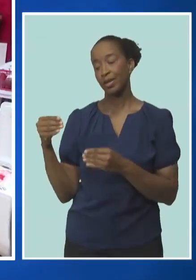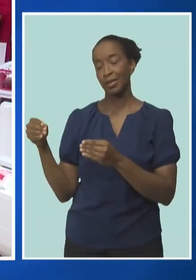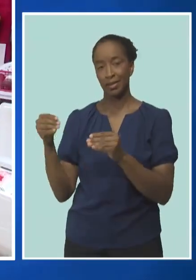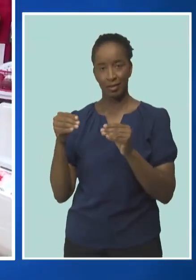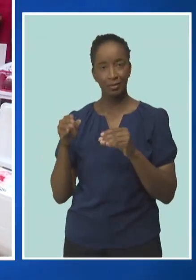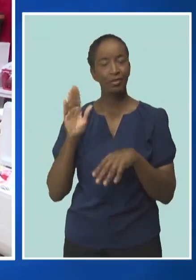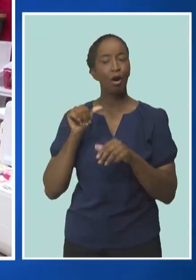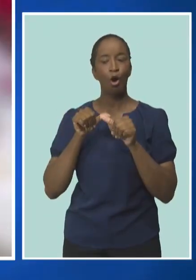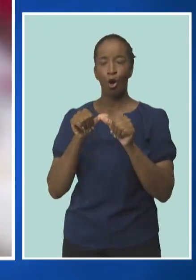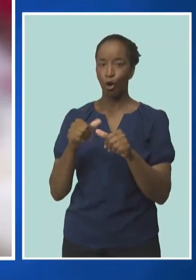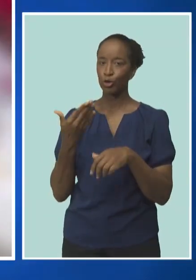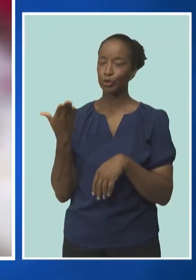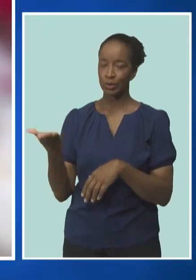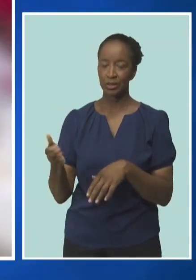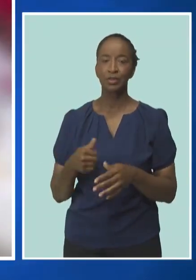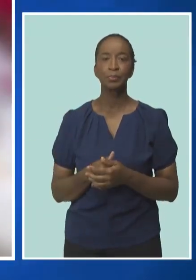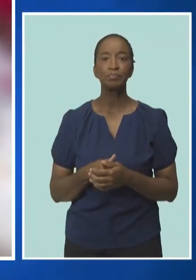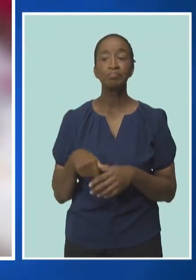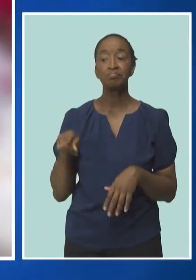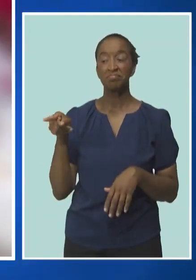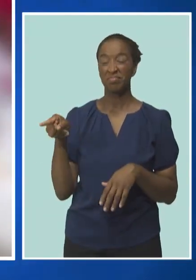Bridgetown.